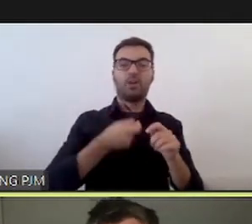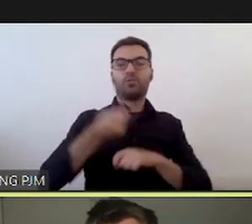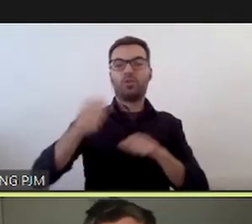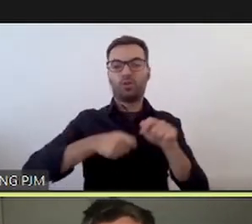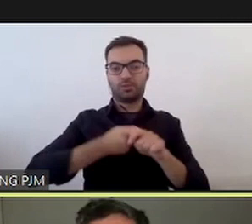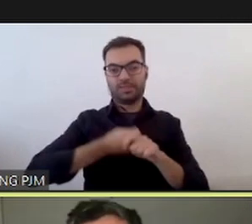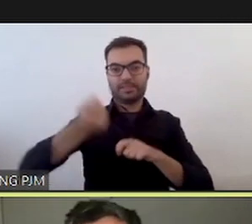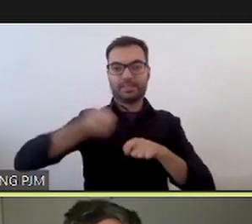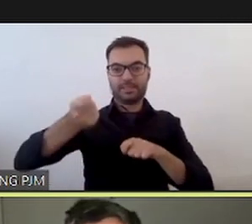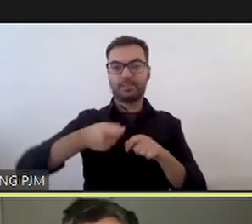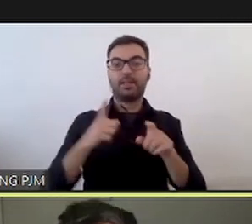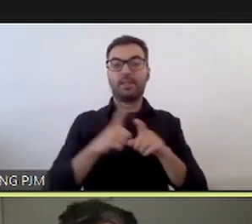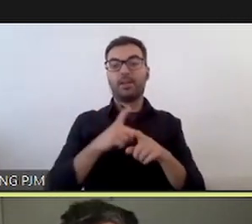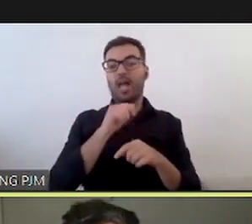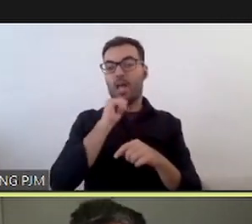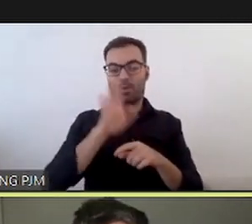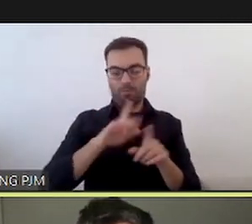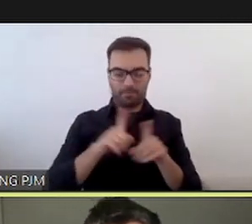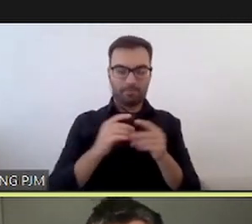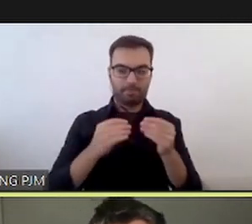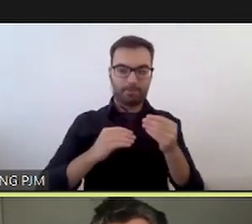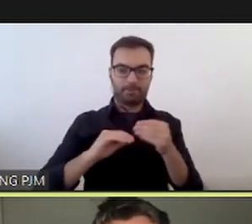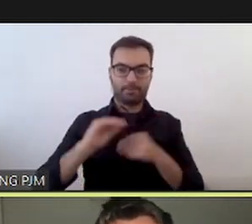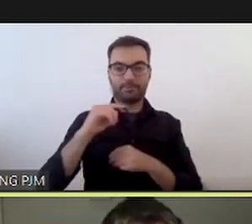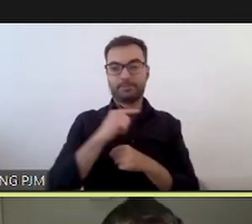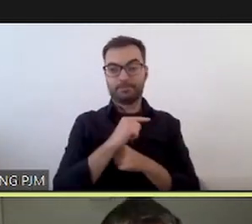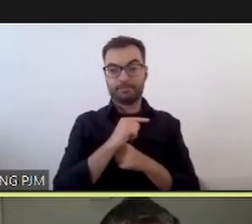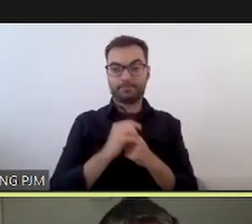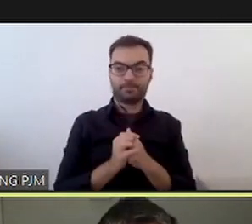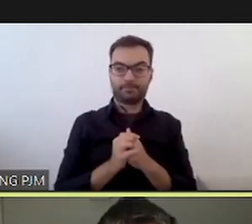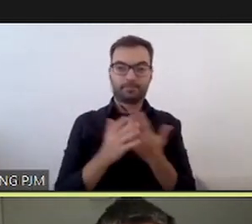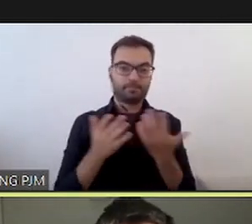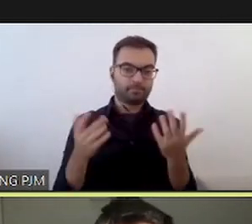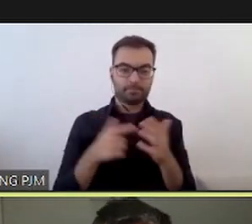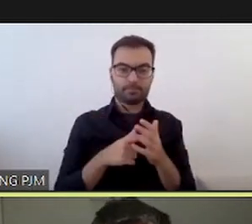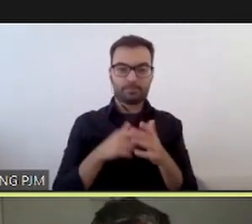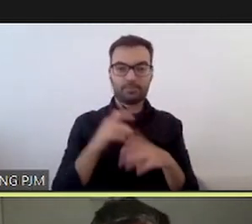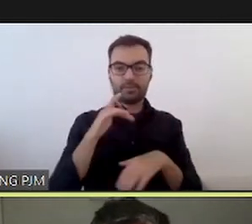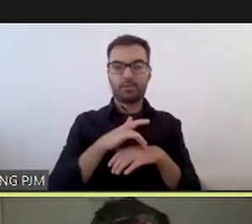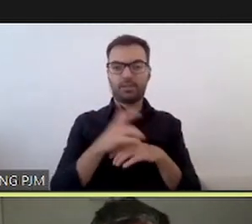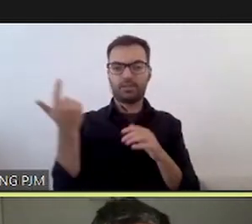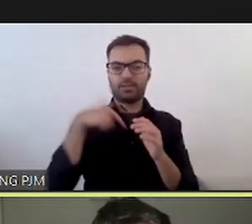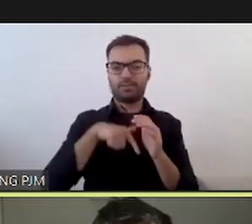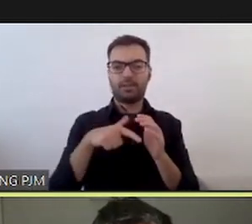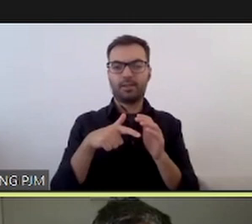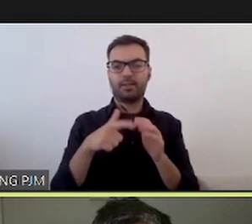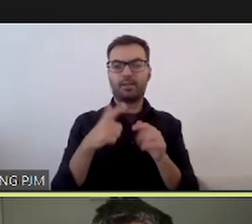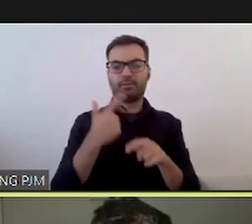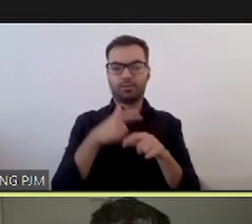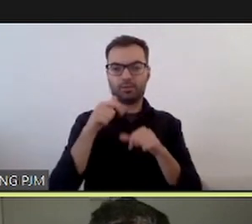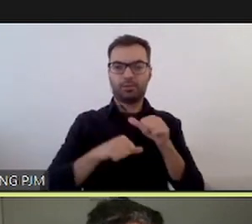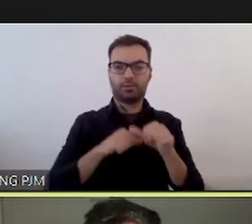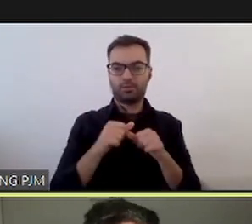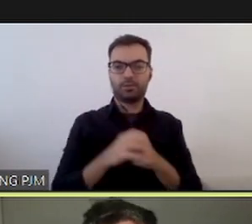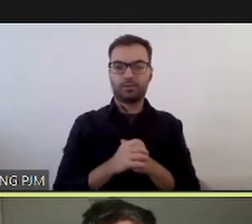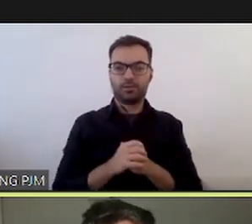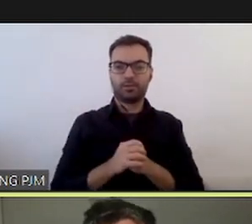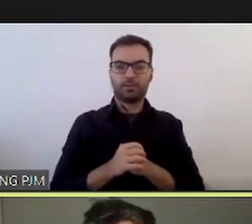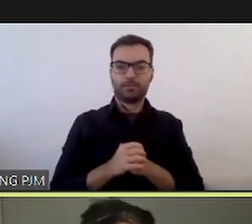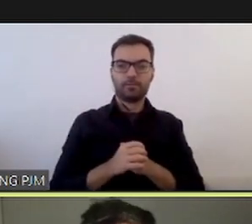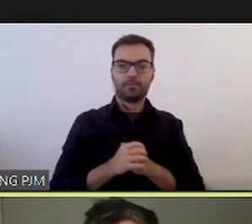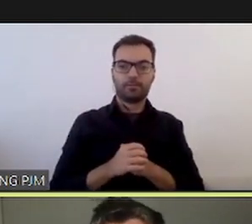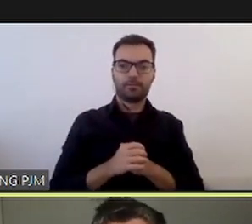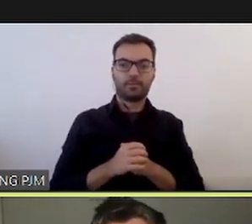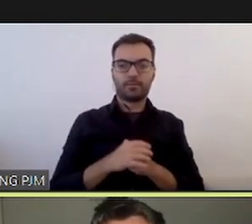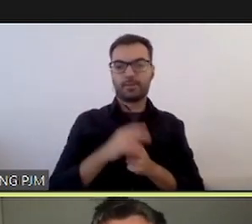growing in the Europe. So this is a statement from 2020, yeah. And